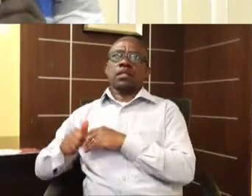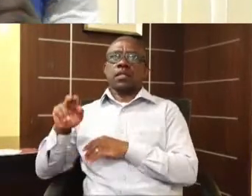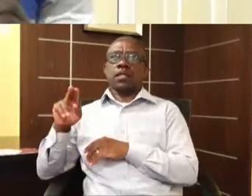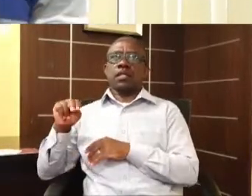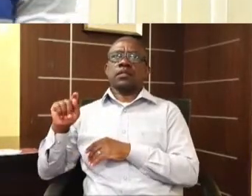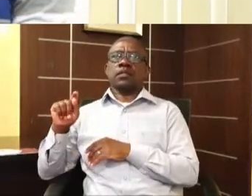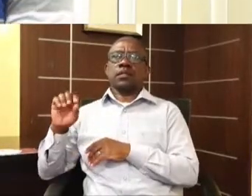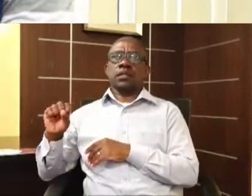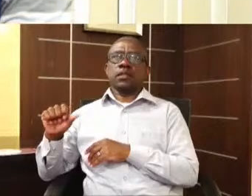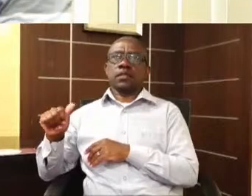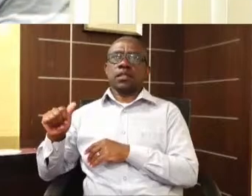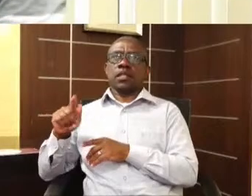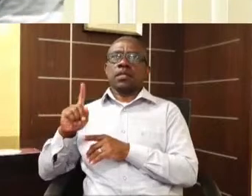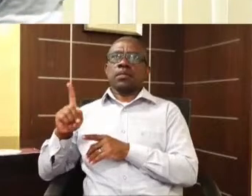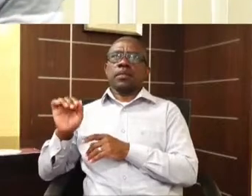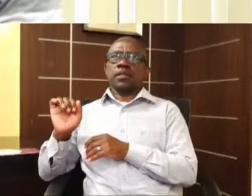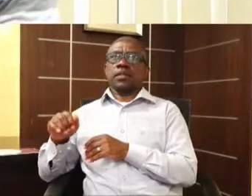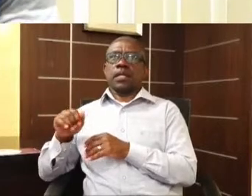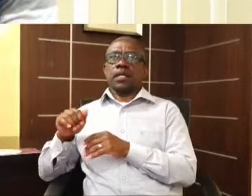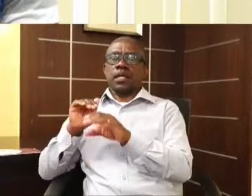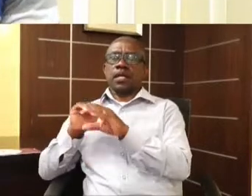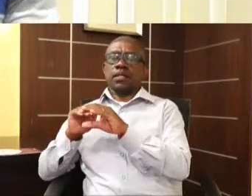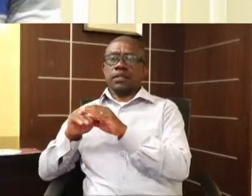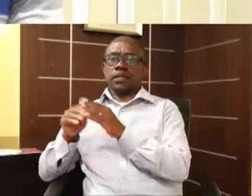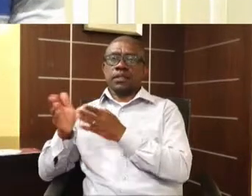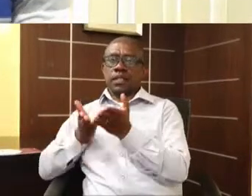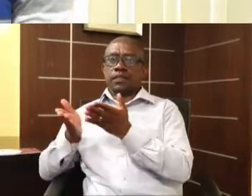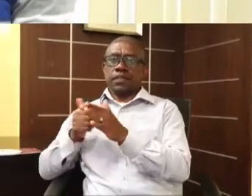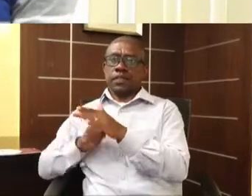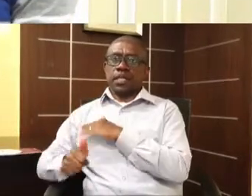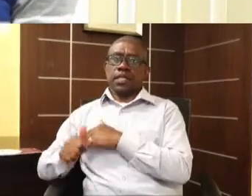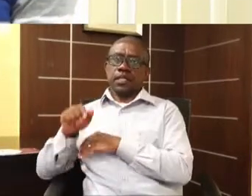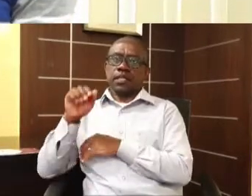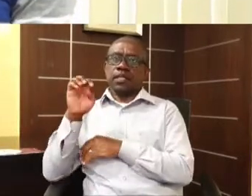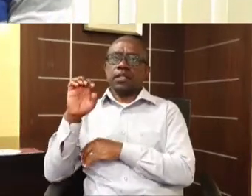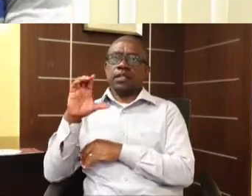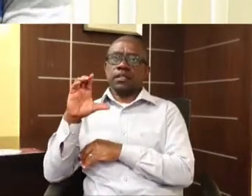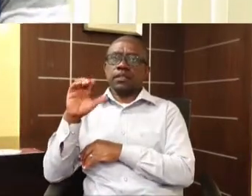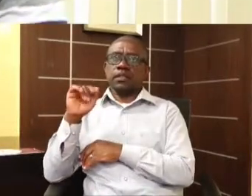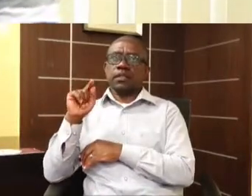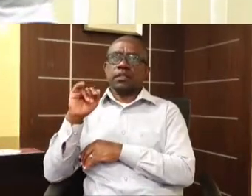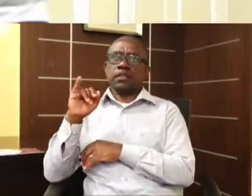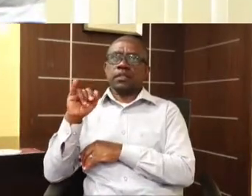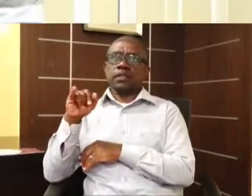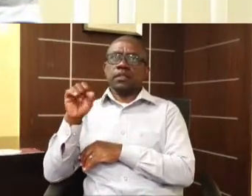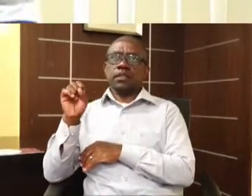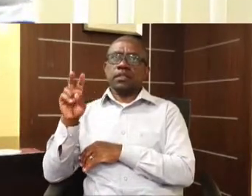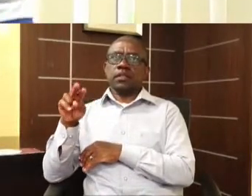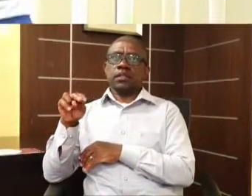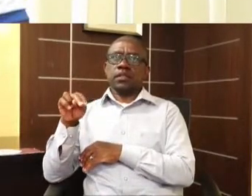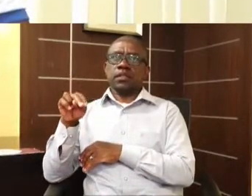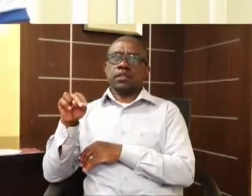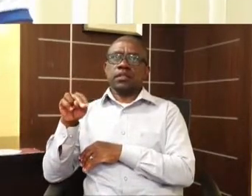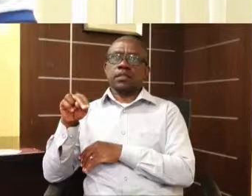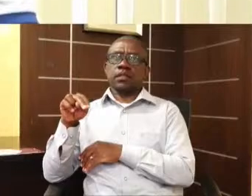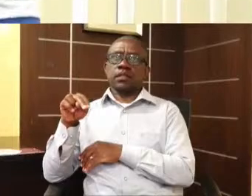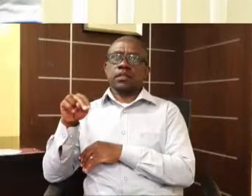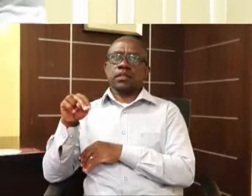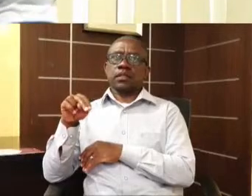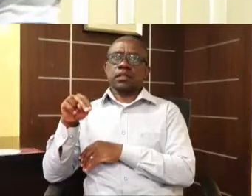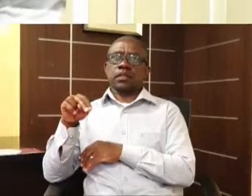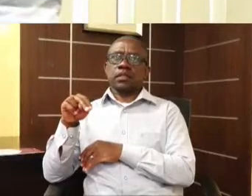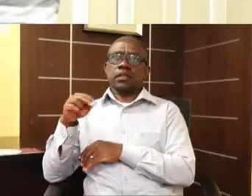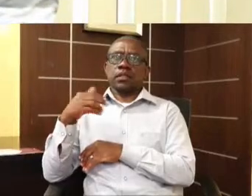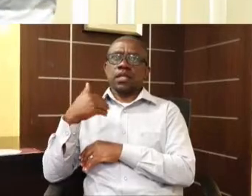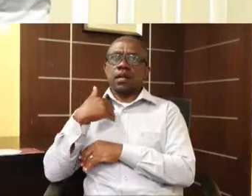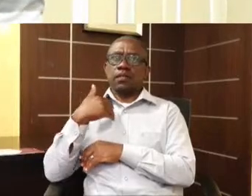but you can access the service under e-citizen. The question is, can we get, I don't know who to address yet, but I will find, can we